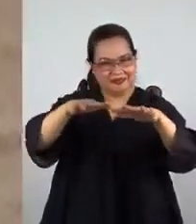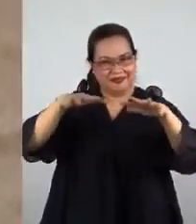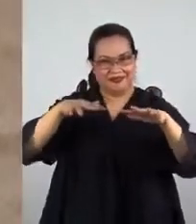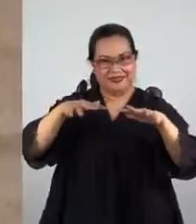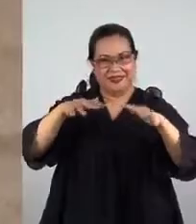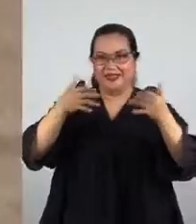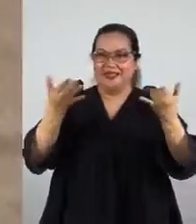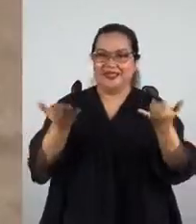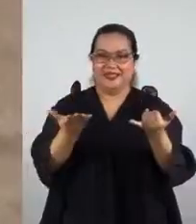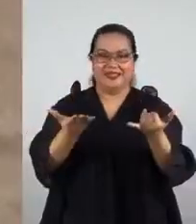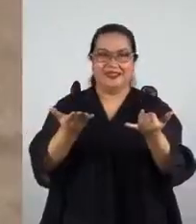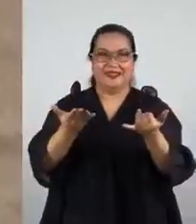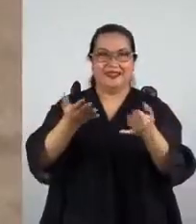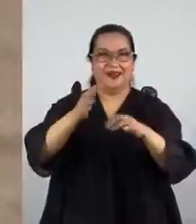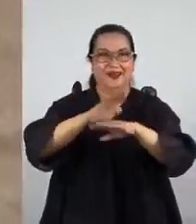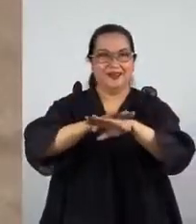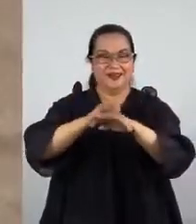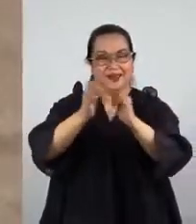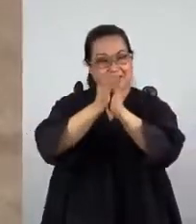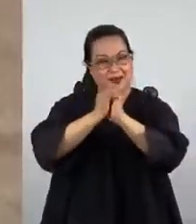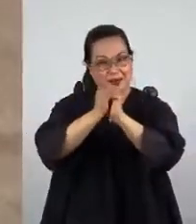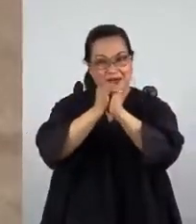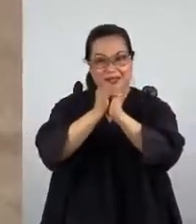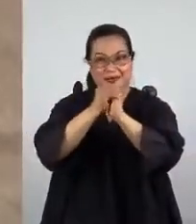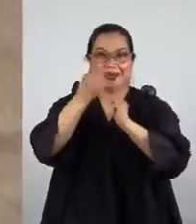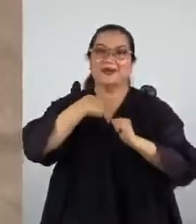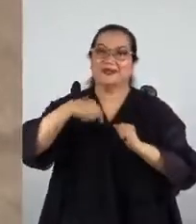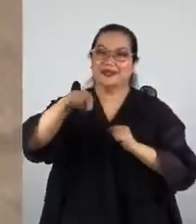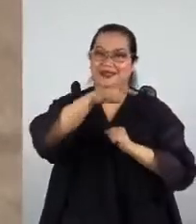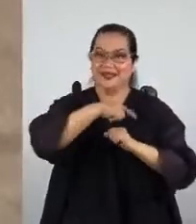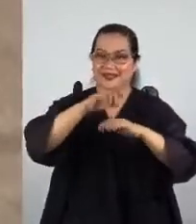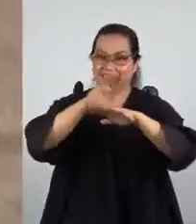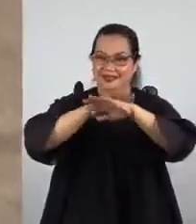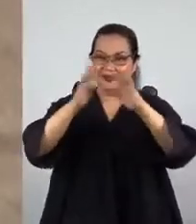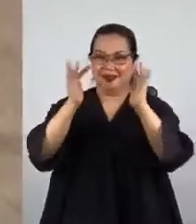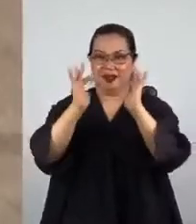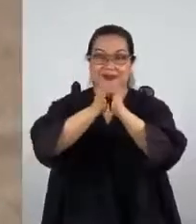and those who are worshiping with us online.